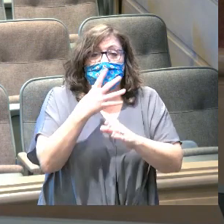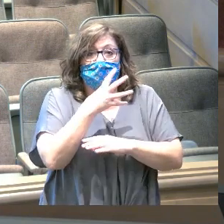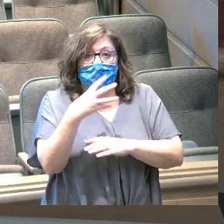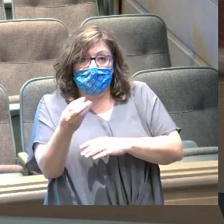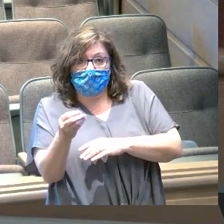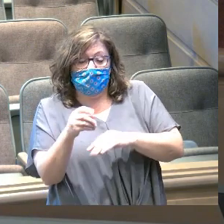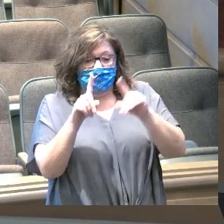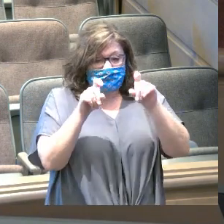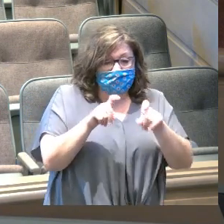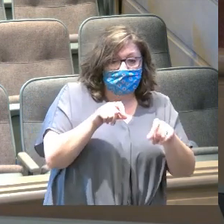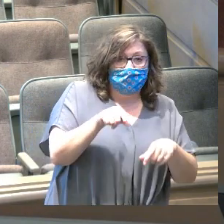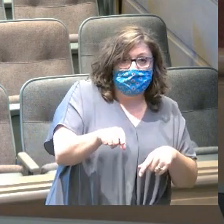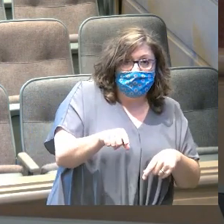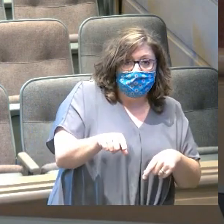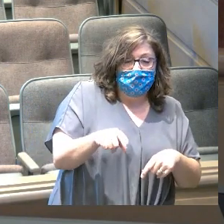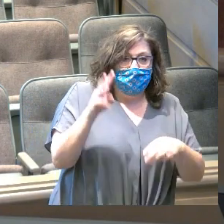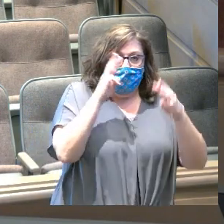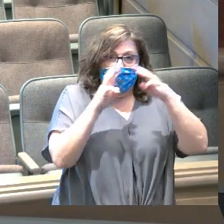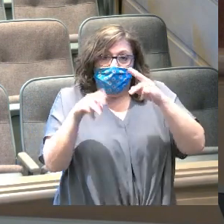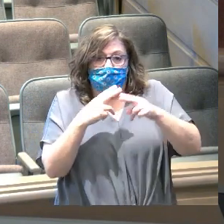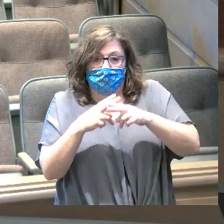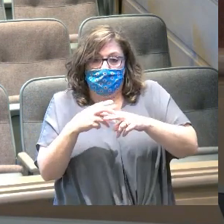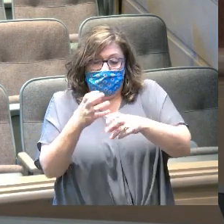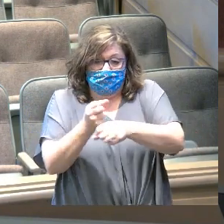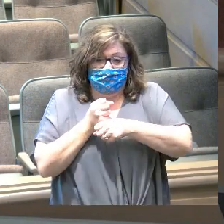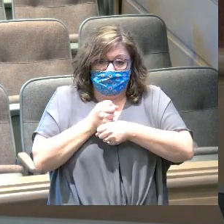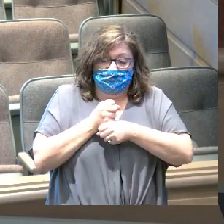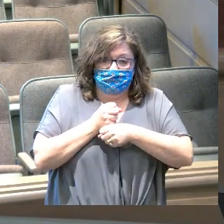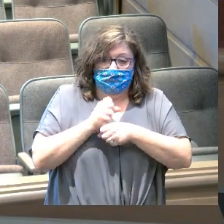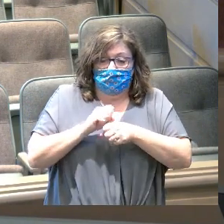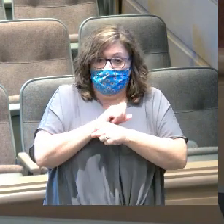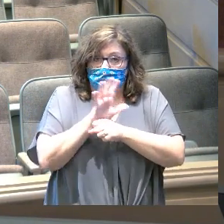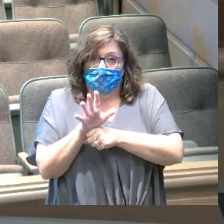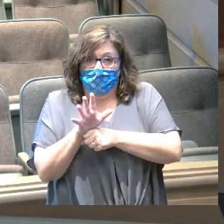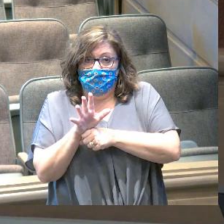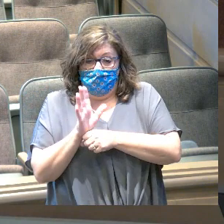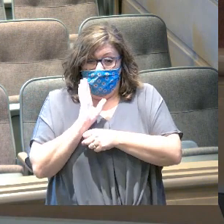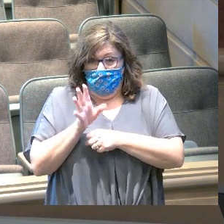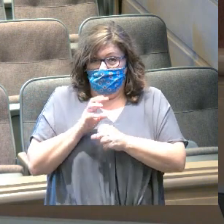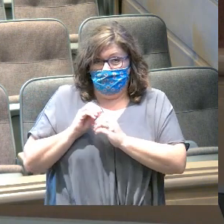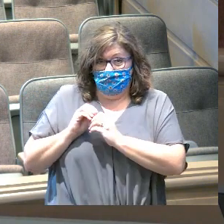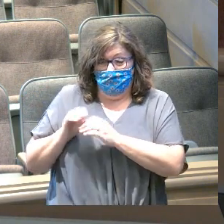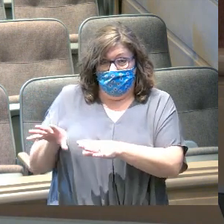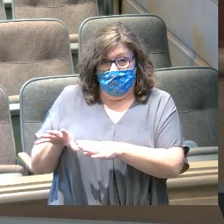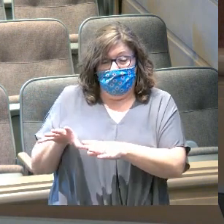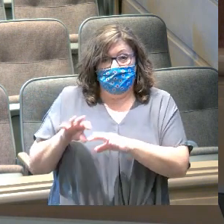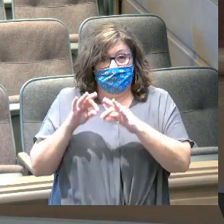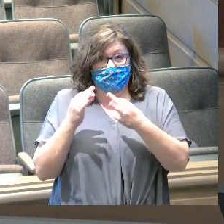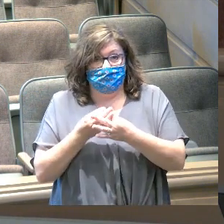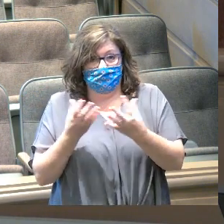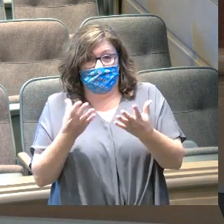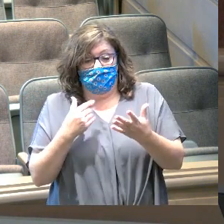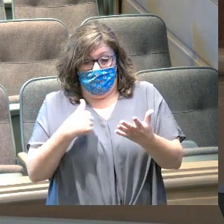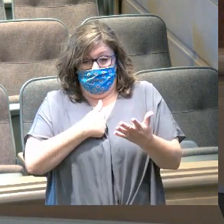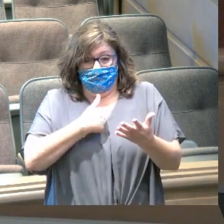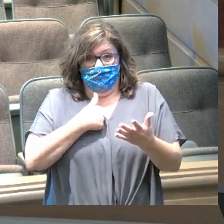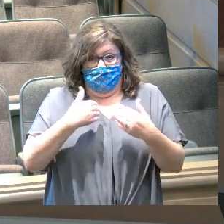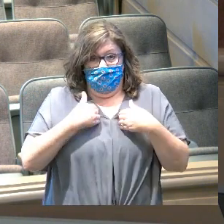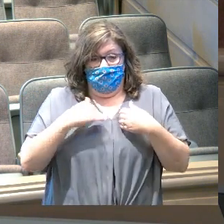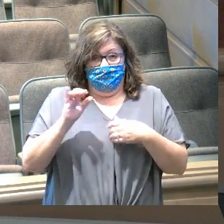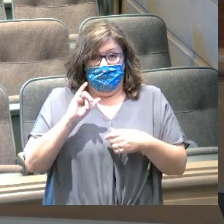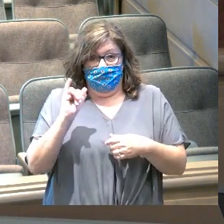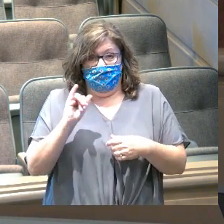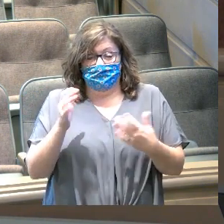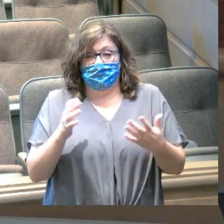be tested and worry about and absorb the anxiety about whether or not they themselves have been infected. We've all had to learn about